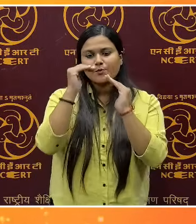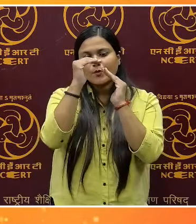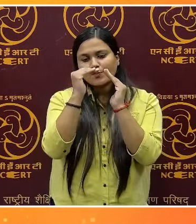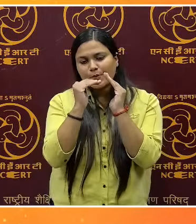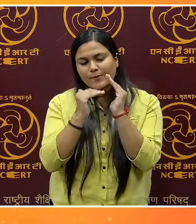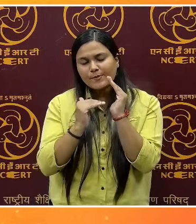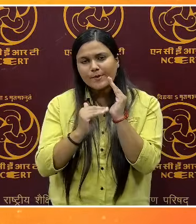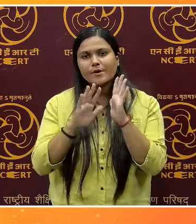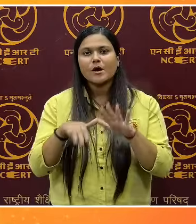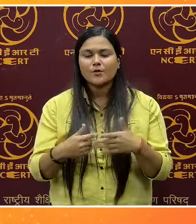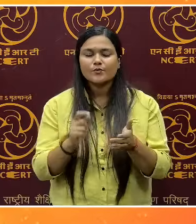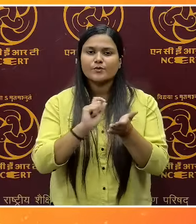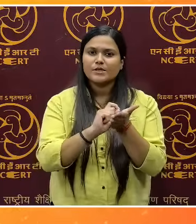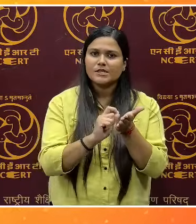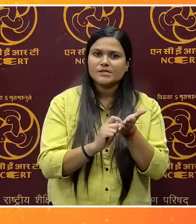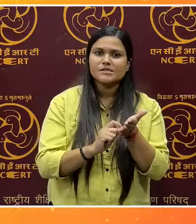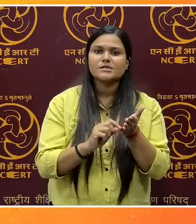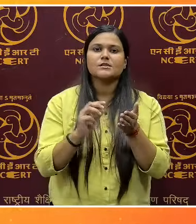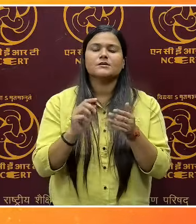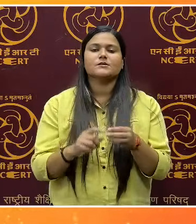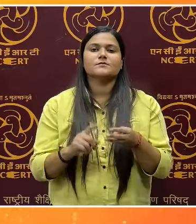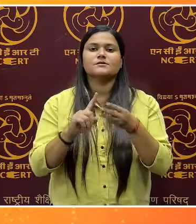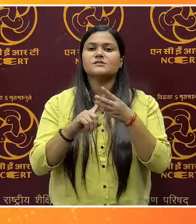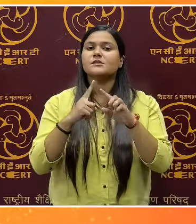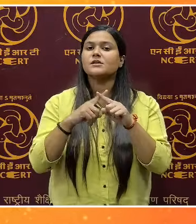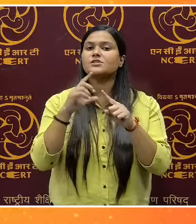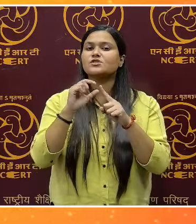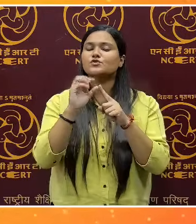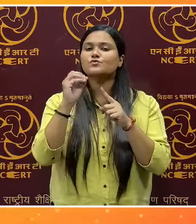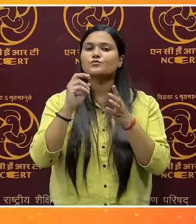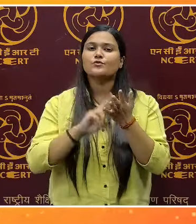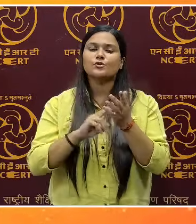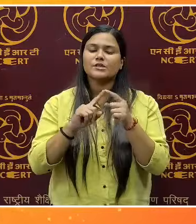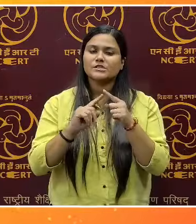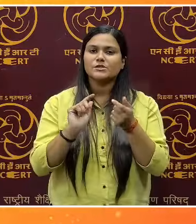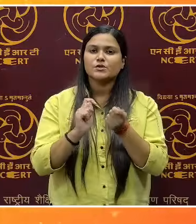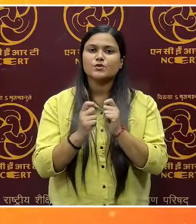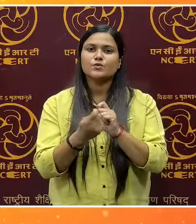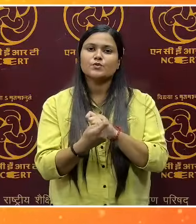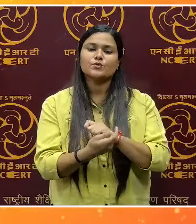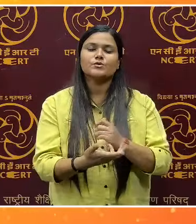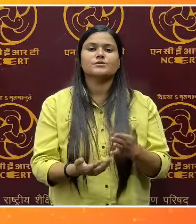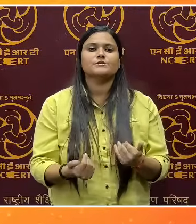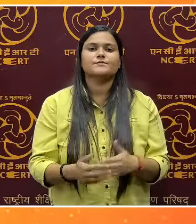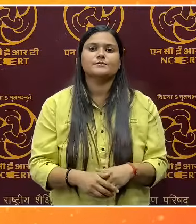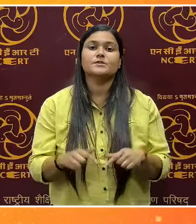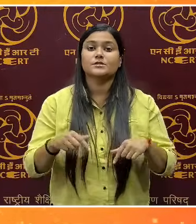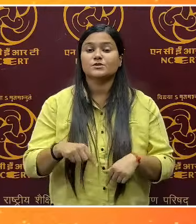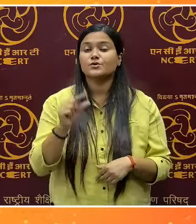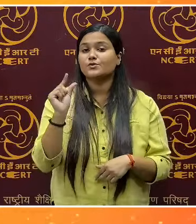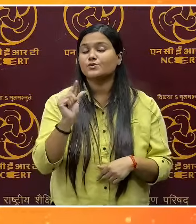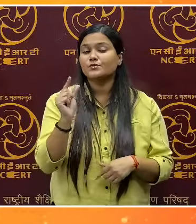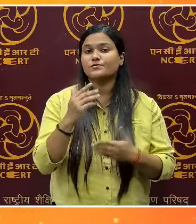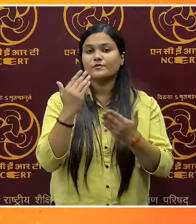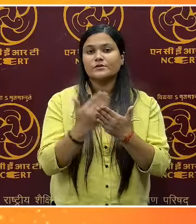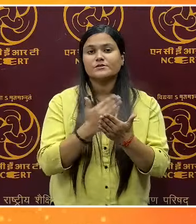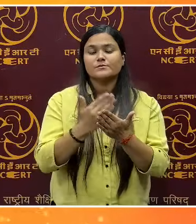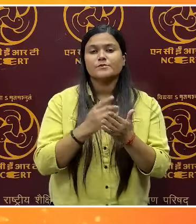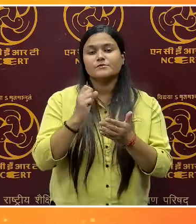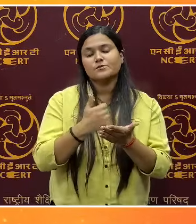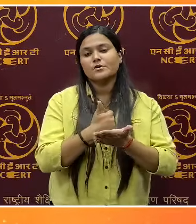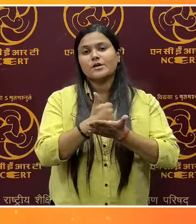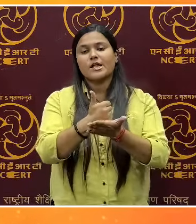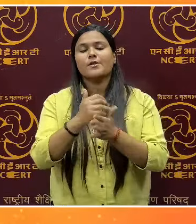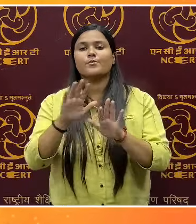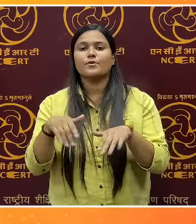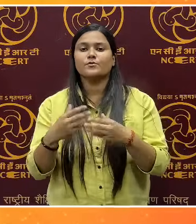numbers written in exponential notation. Okay. Okay. So it's very useful chapter, and it will help you